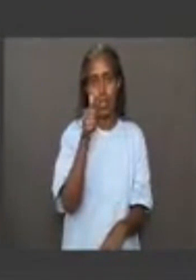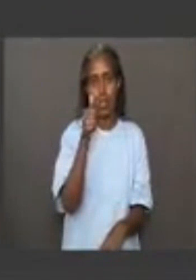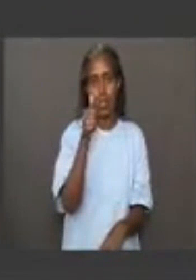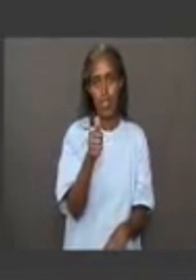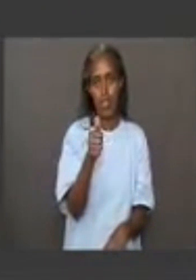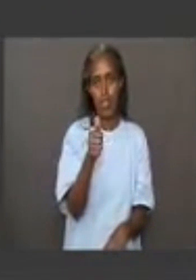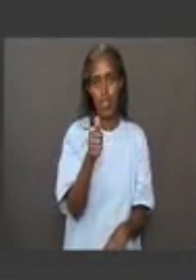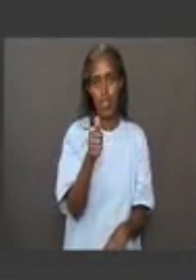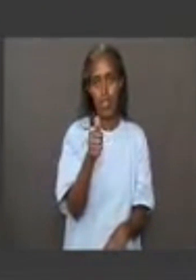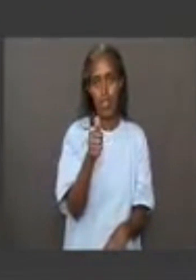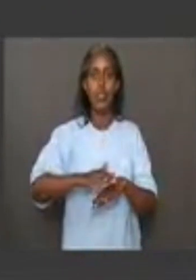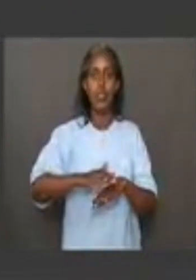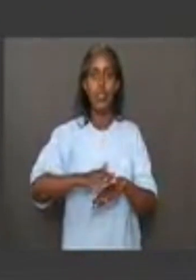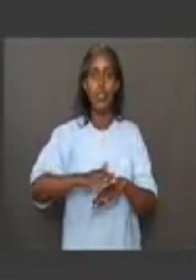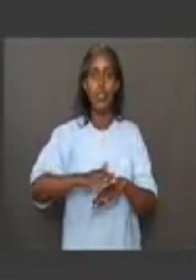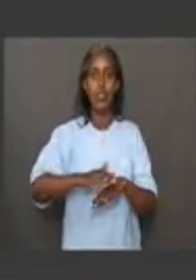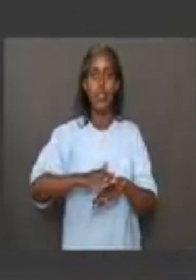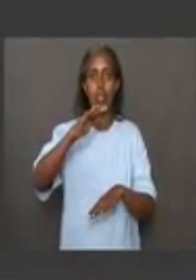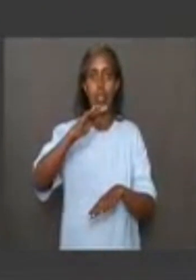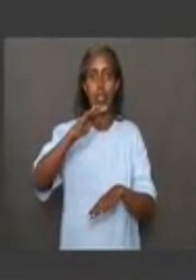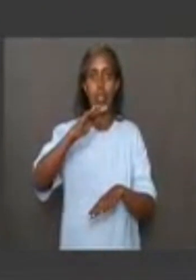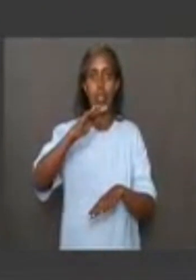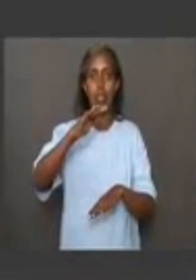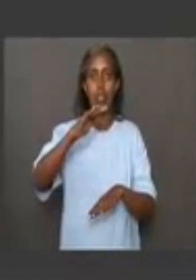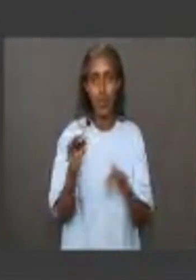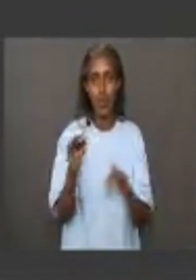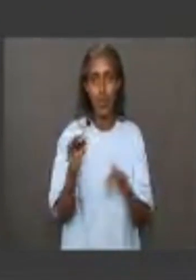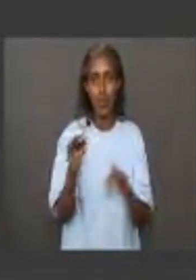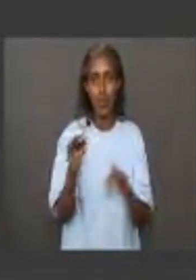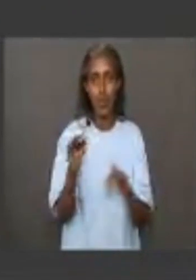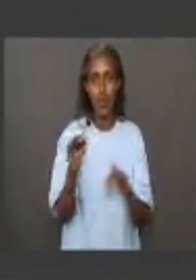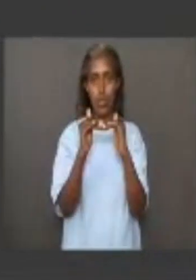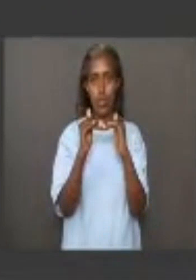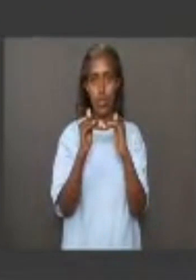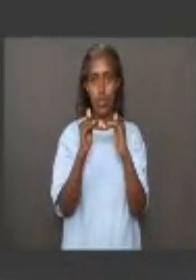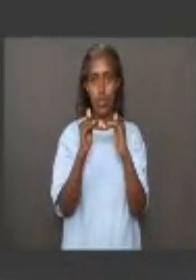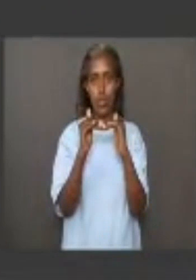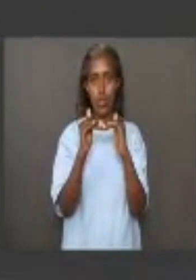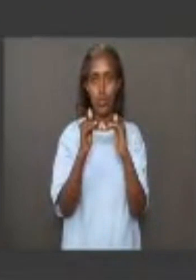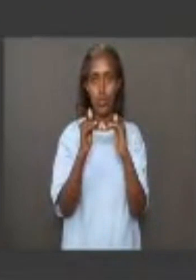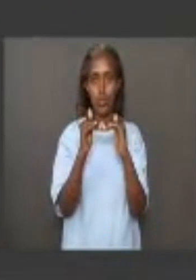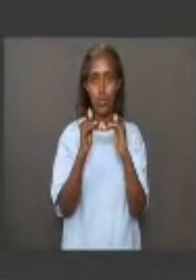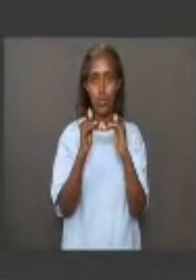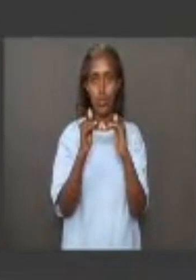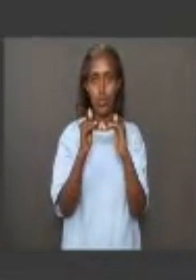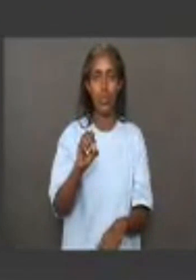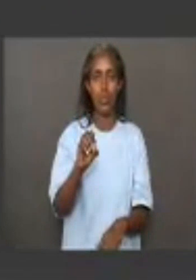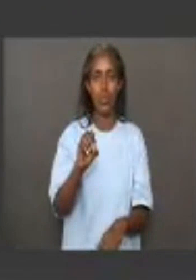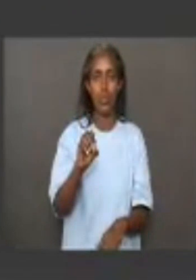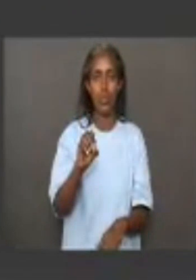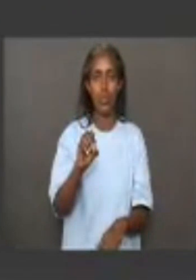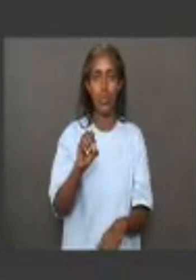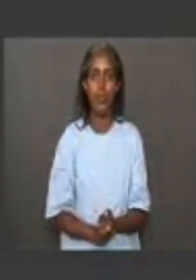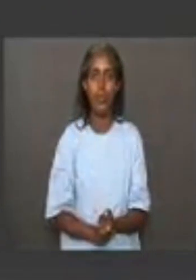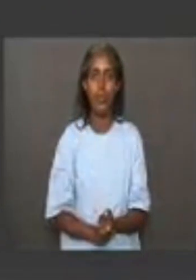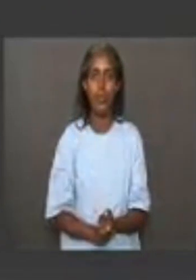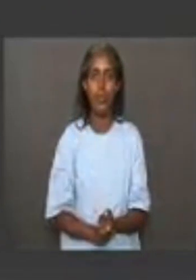greater than or equal to 0,